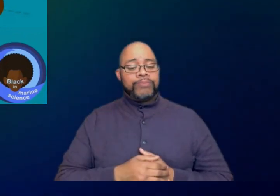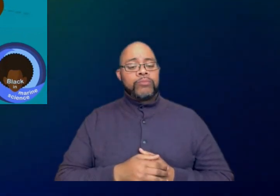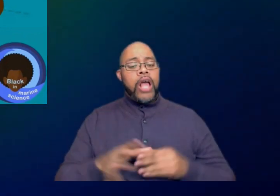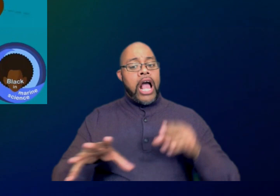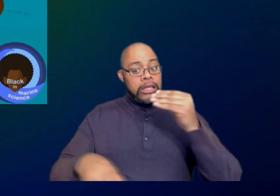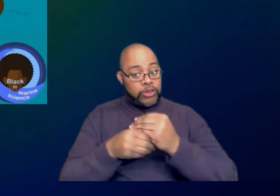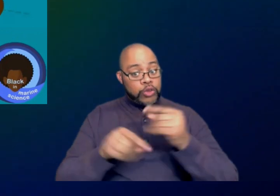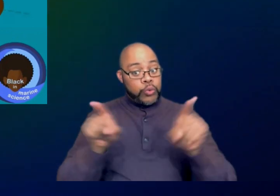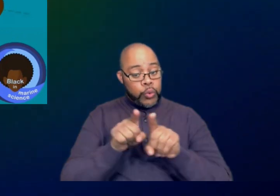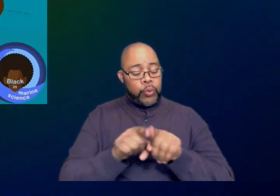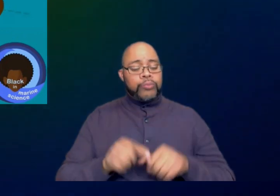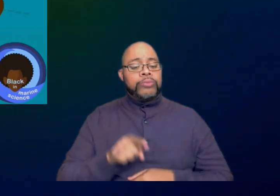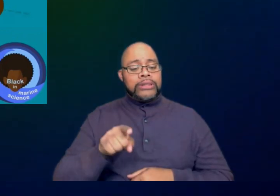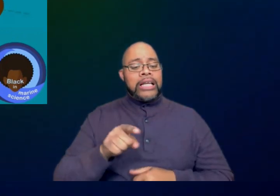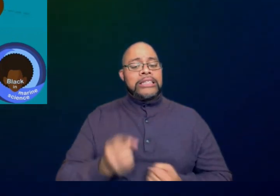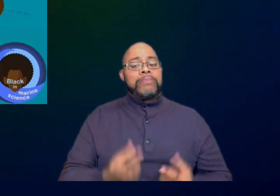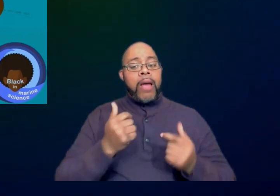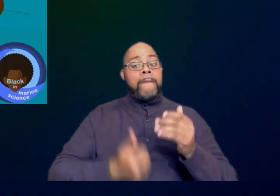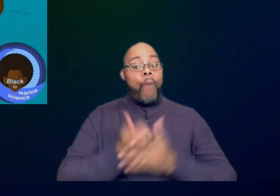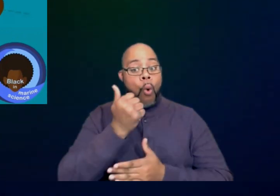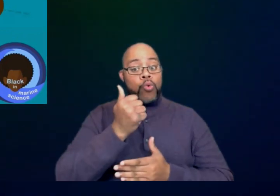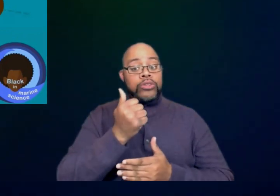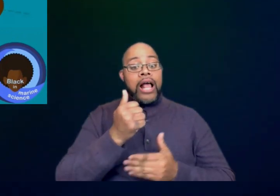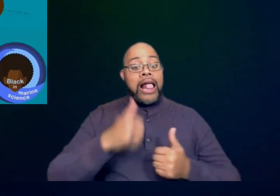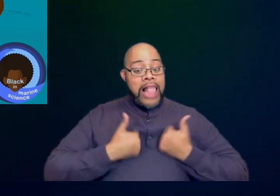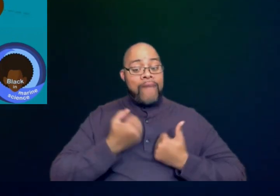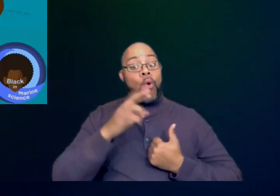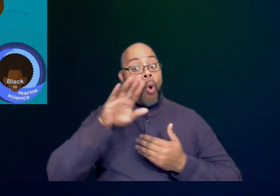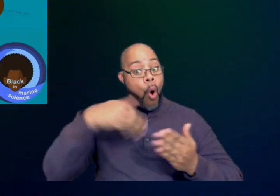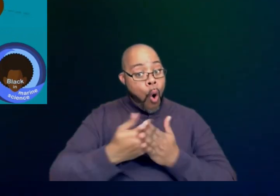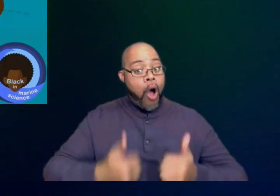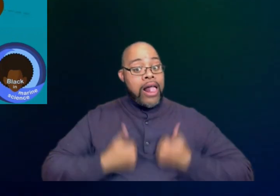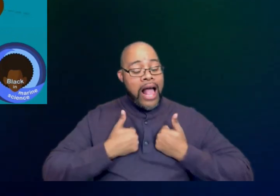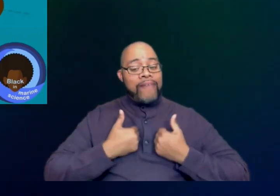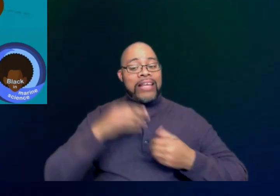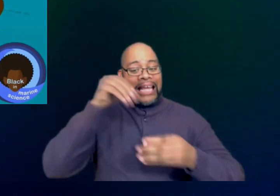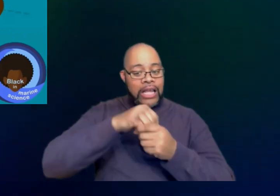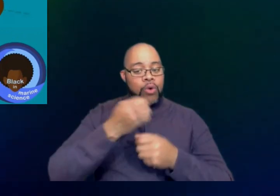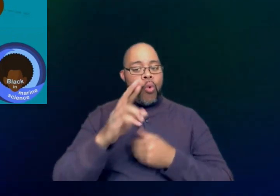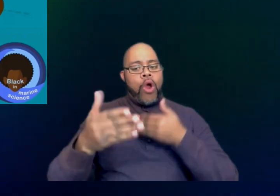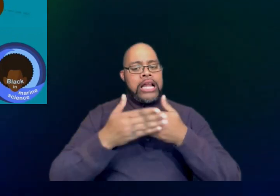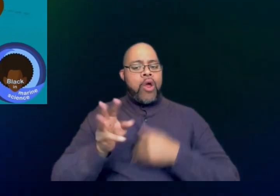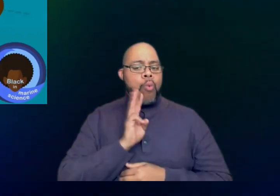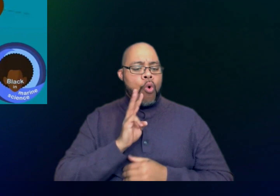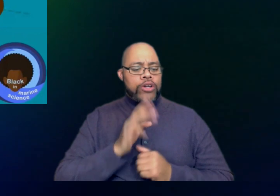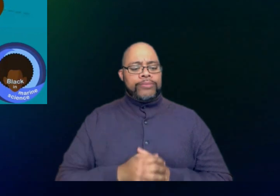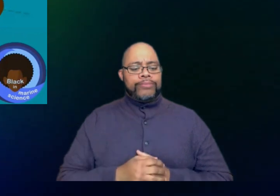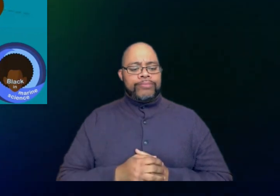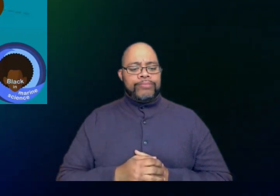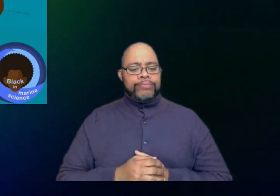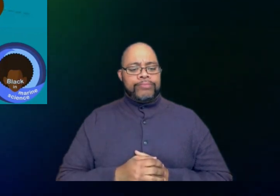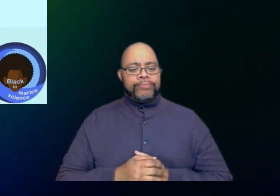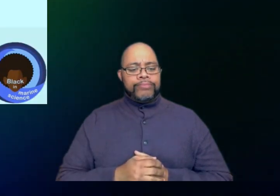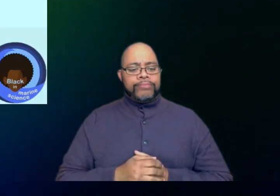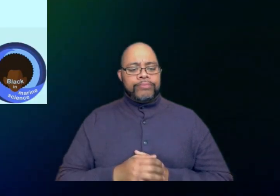In addition to these characteristics, marine mammals spend all or most of their lives in or near